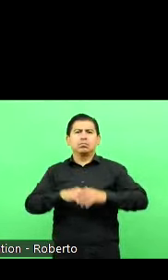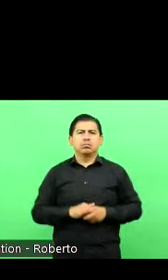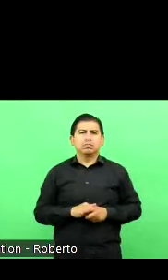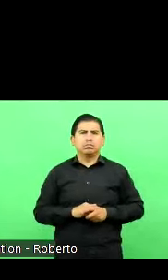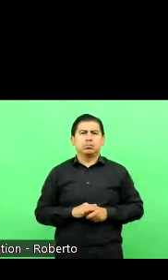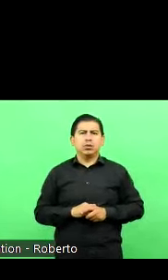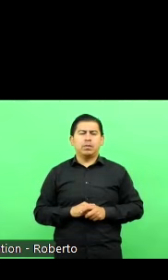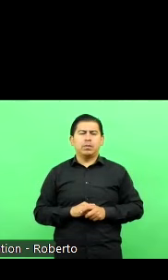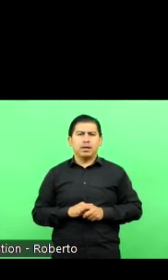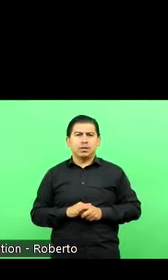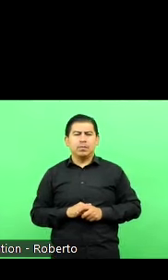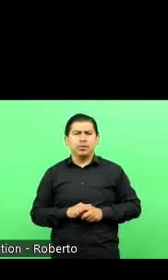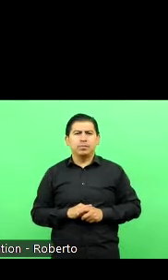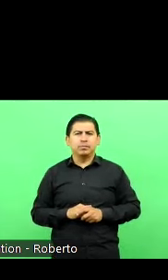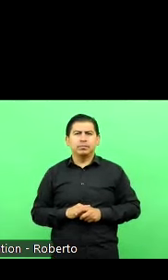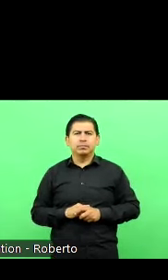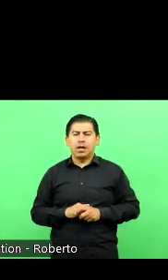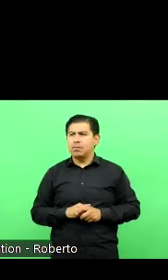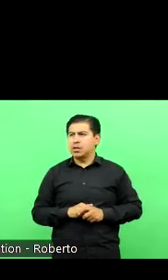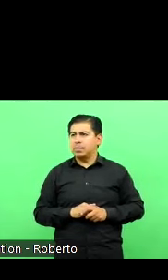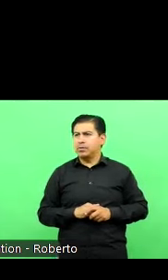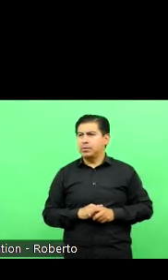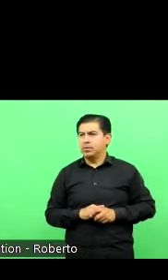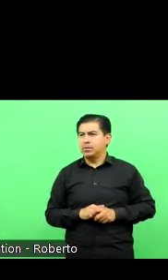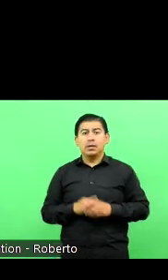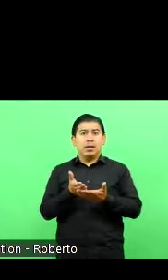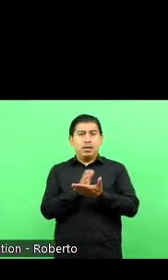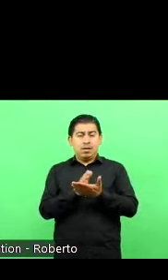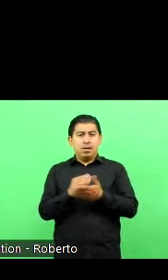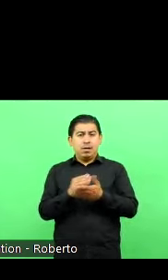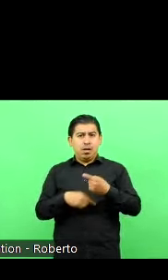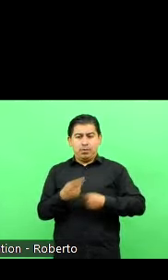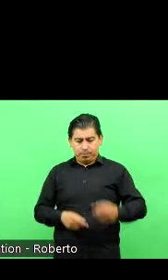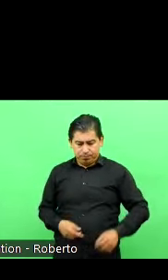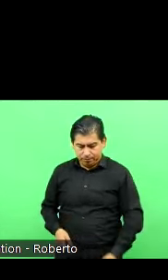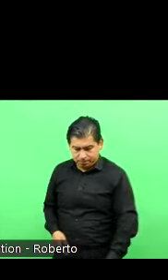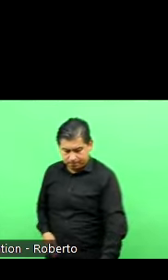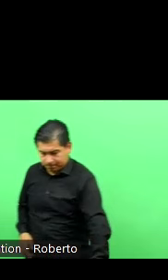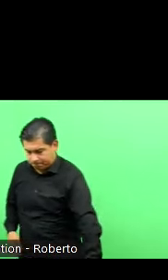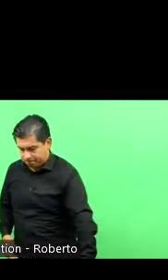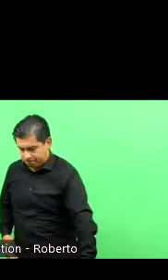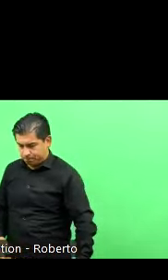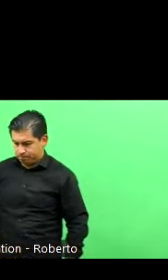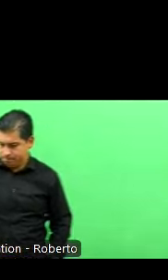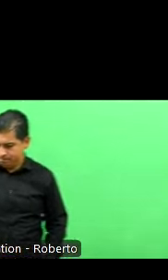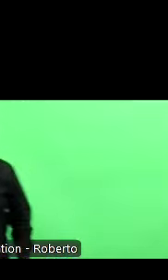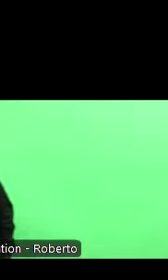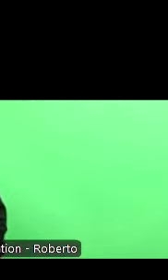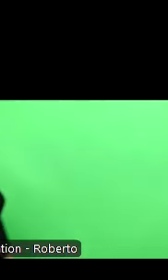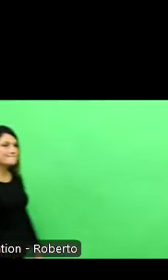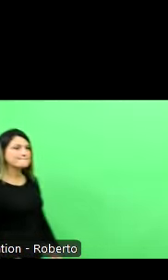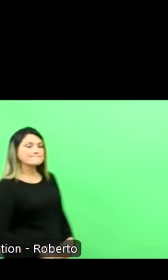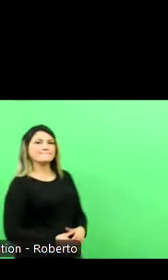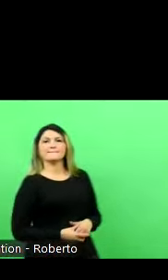we had a projected population of 230,000 inhabitants, but the current projection is already close